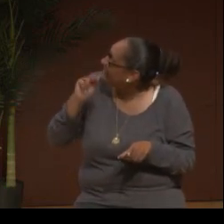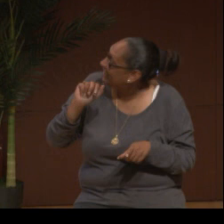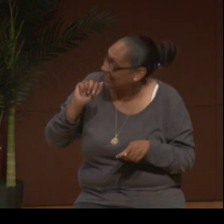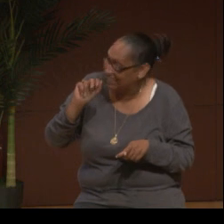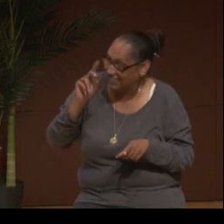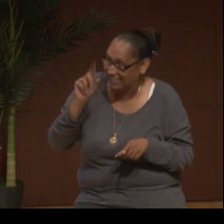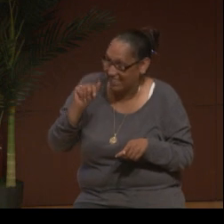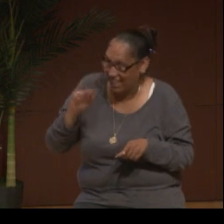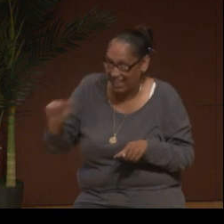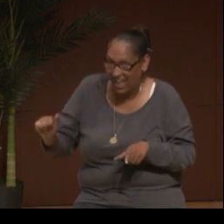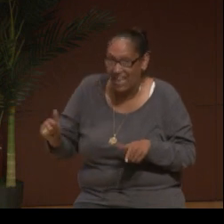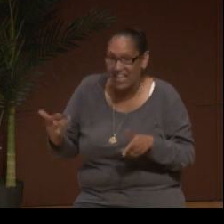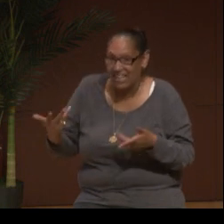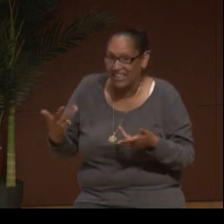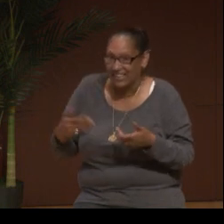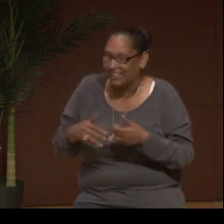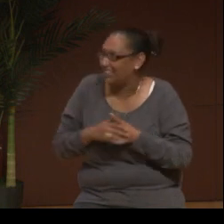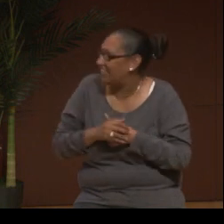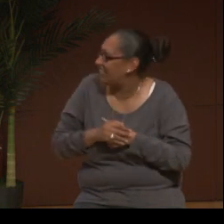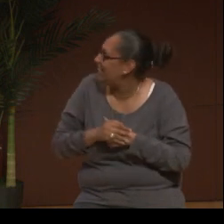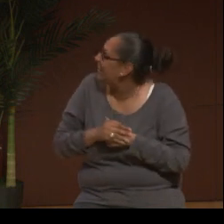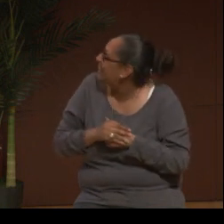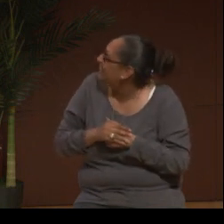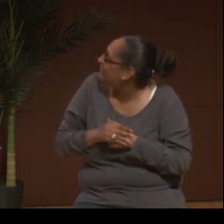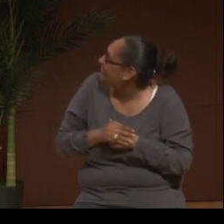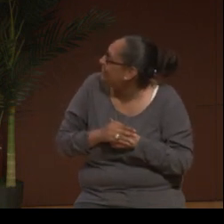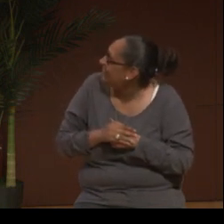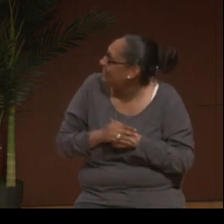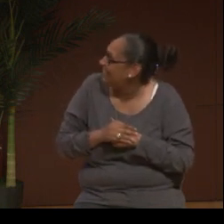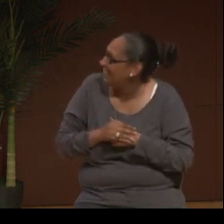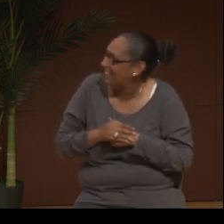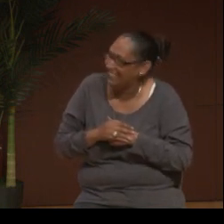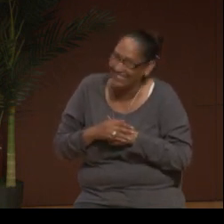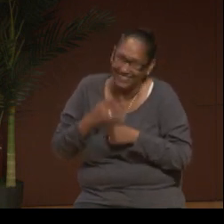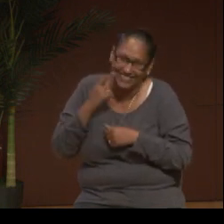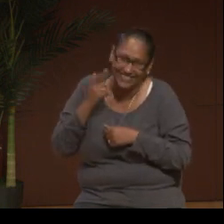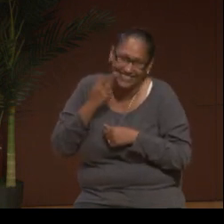has allowed me to start looking at